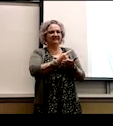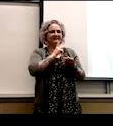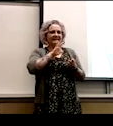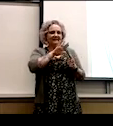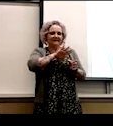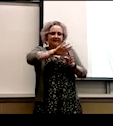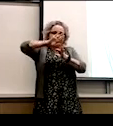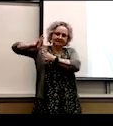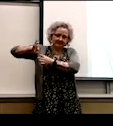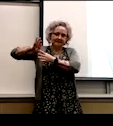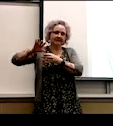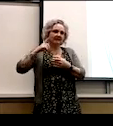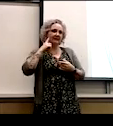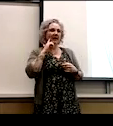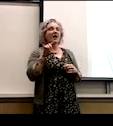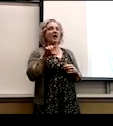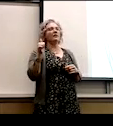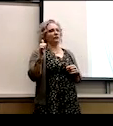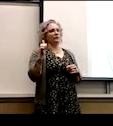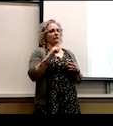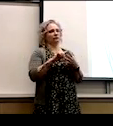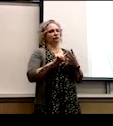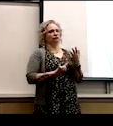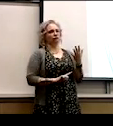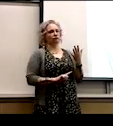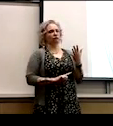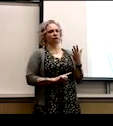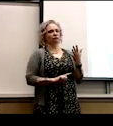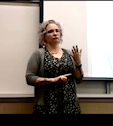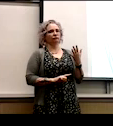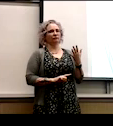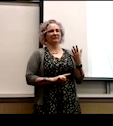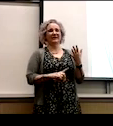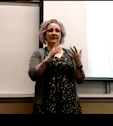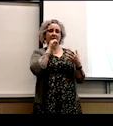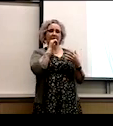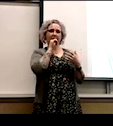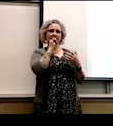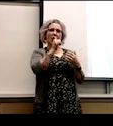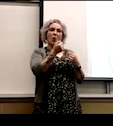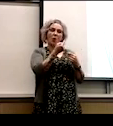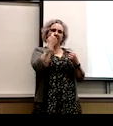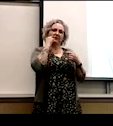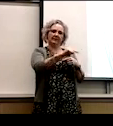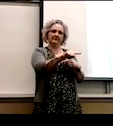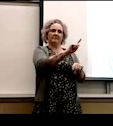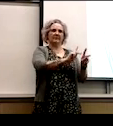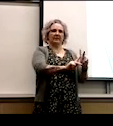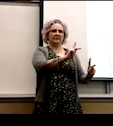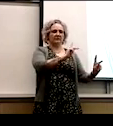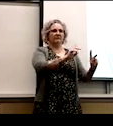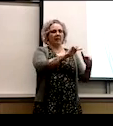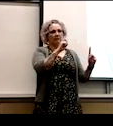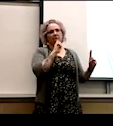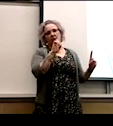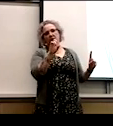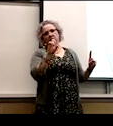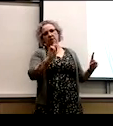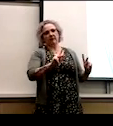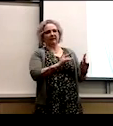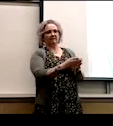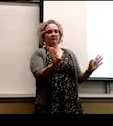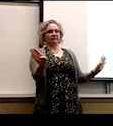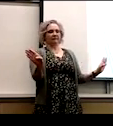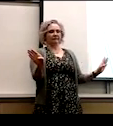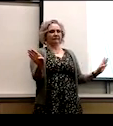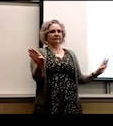Down syndrome. So it applies to them as well. And then we'll touch on the pharmaceutical treatment. All right, let's move